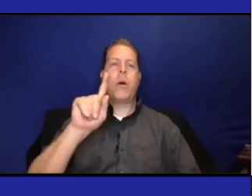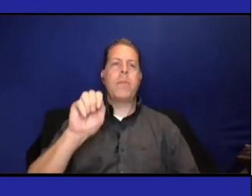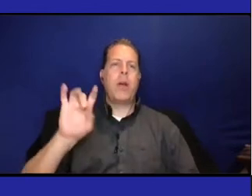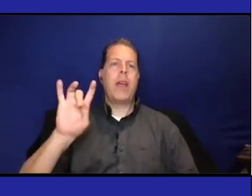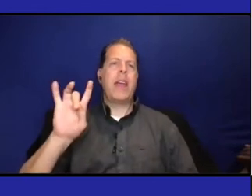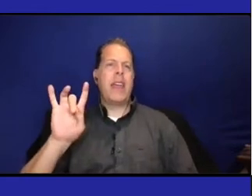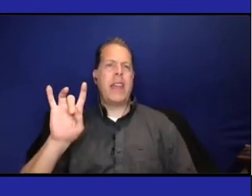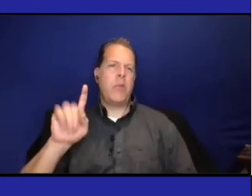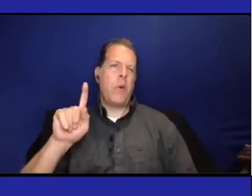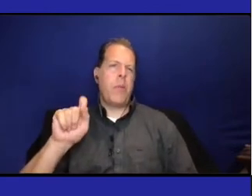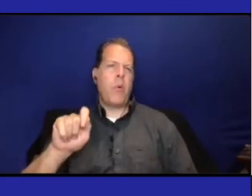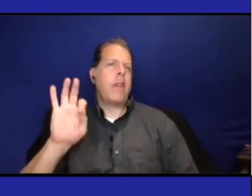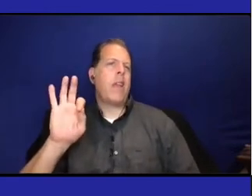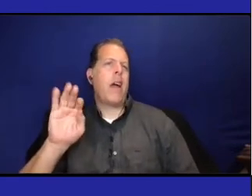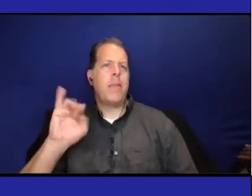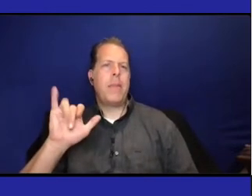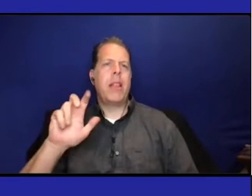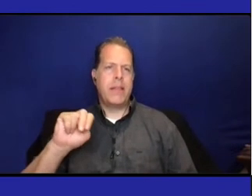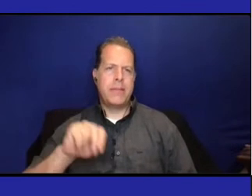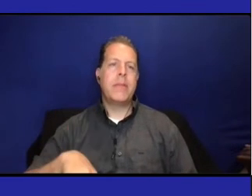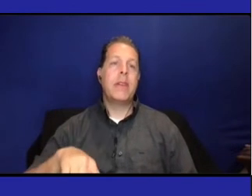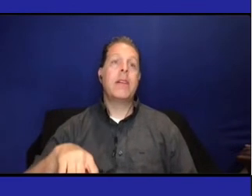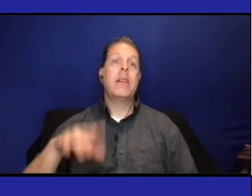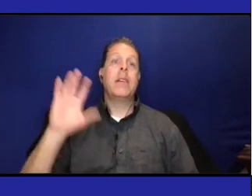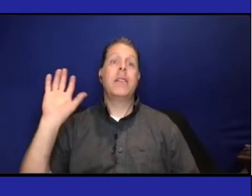$1.9 million. For a total of